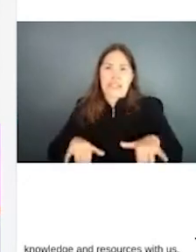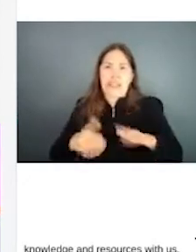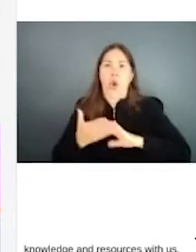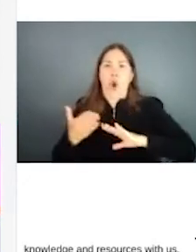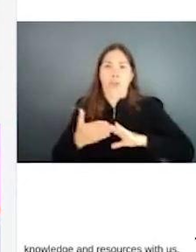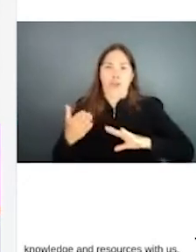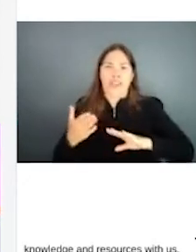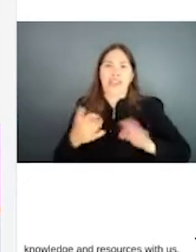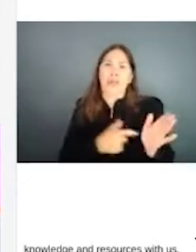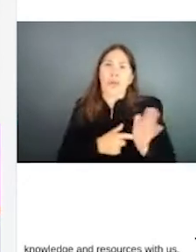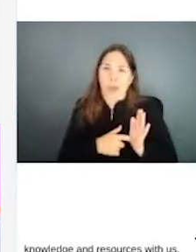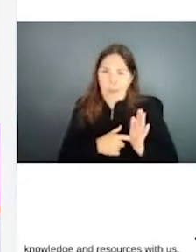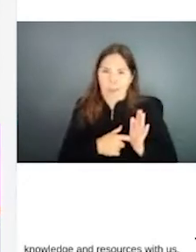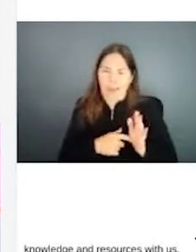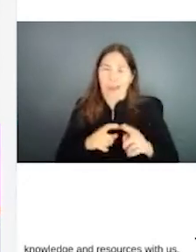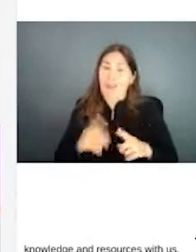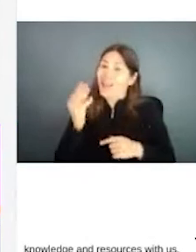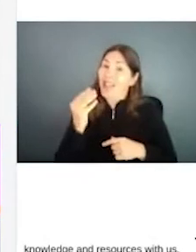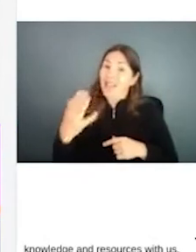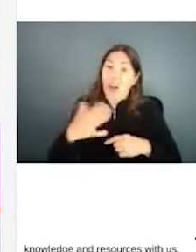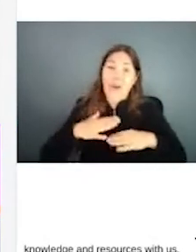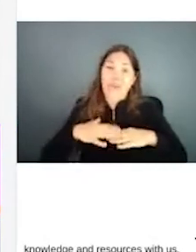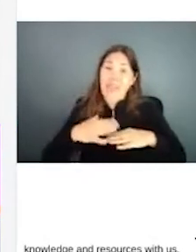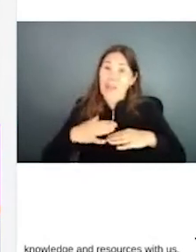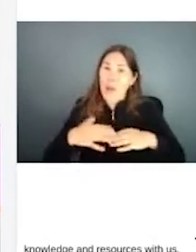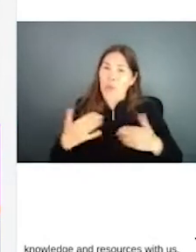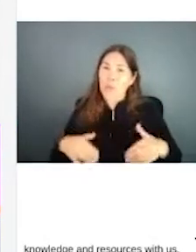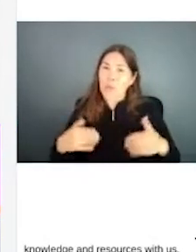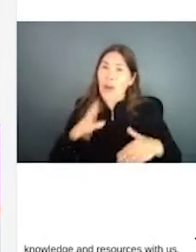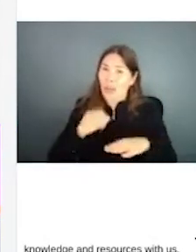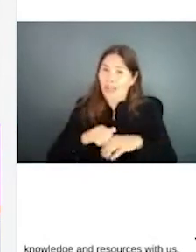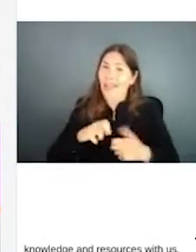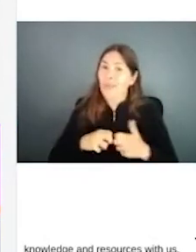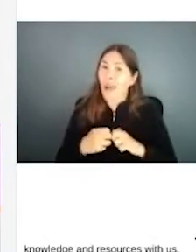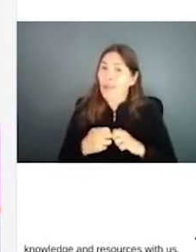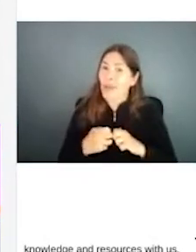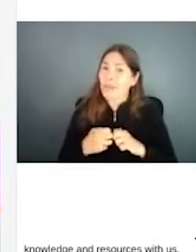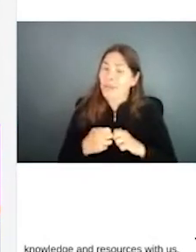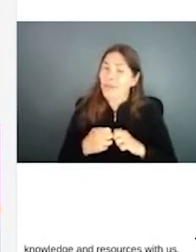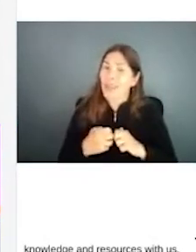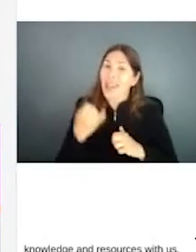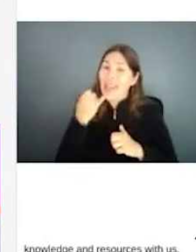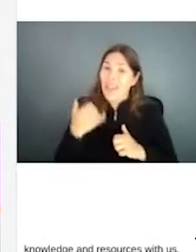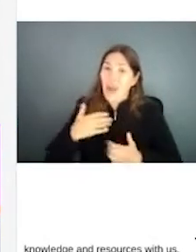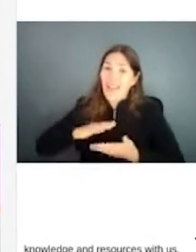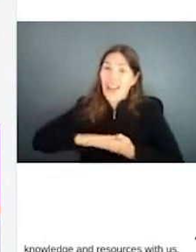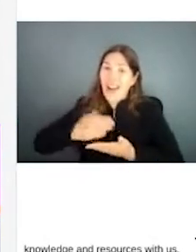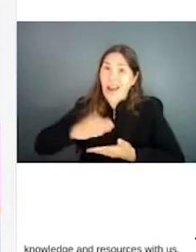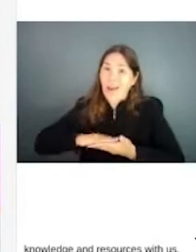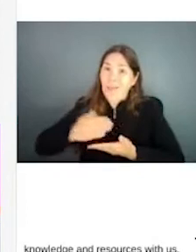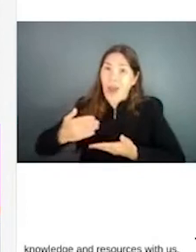operating system requirements. But I'm telling you, the minimum is going to cause problems. If they're giving you laptops,